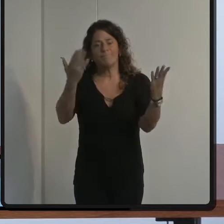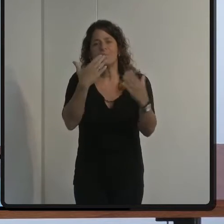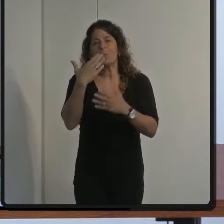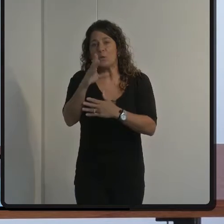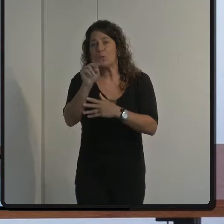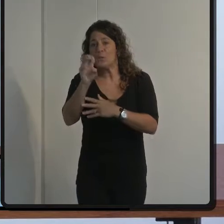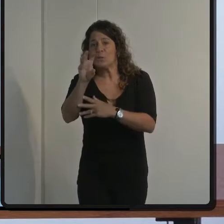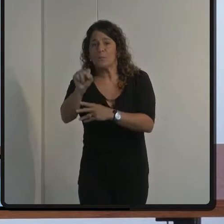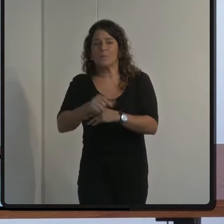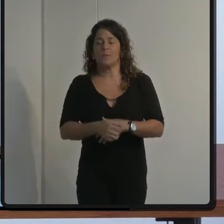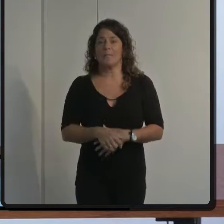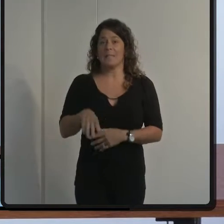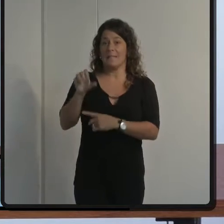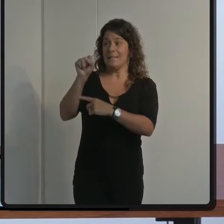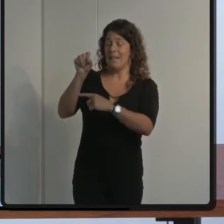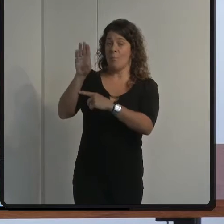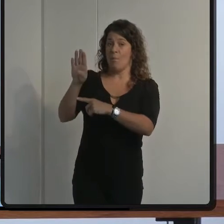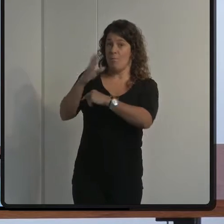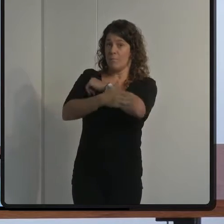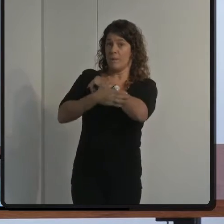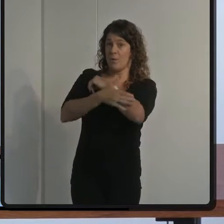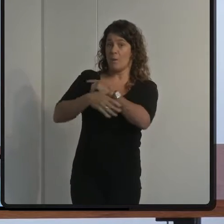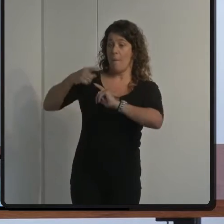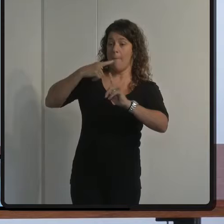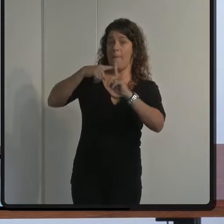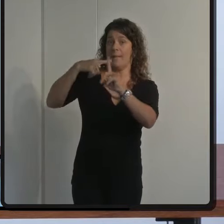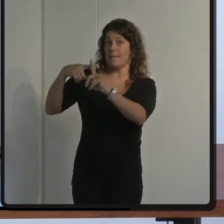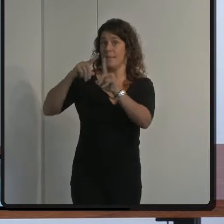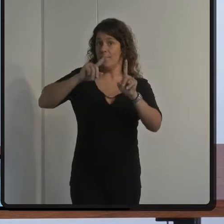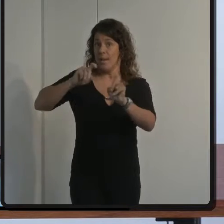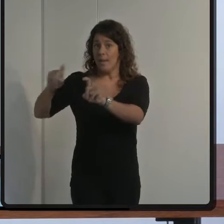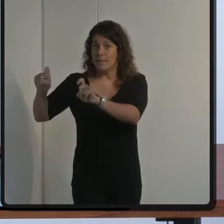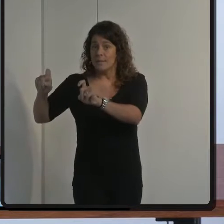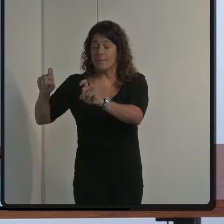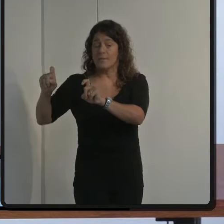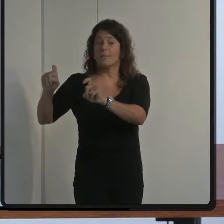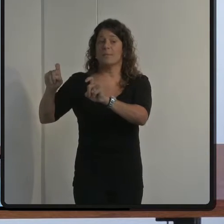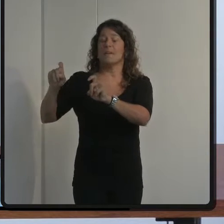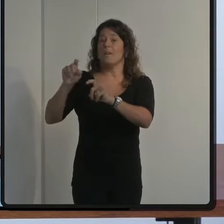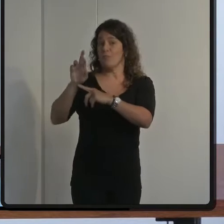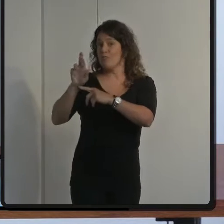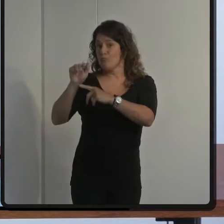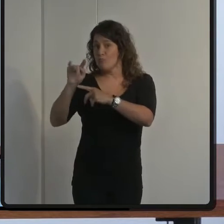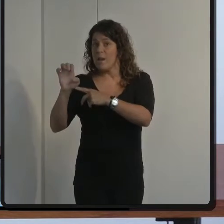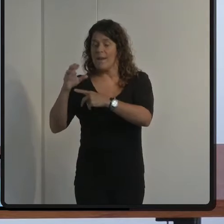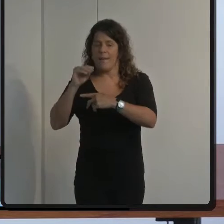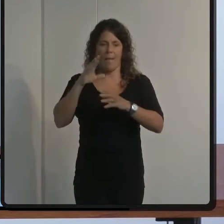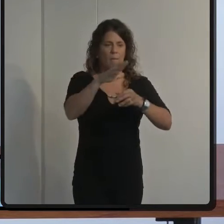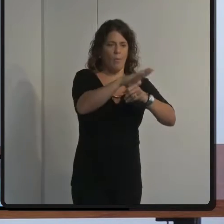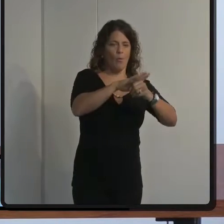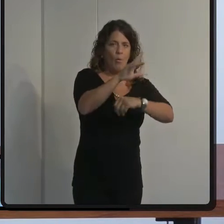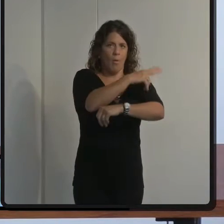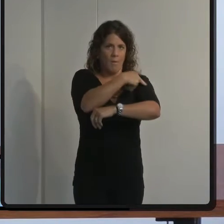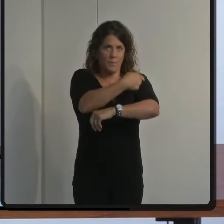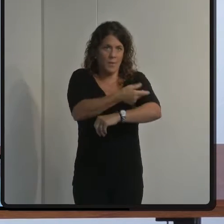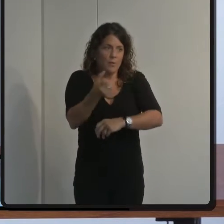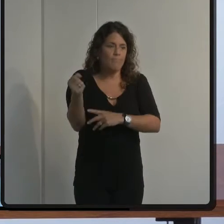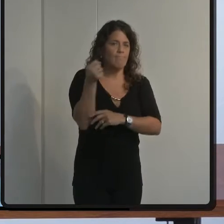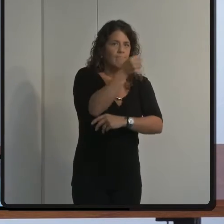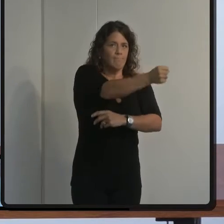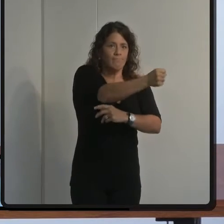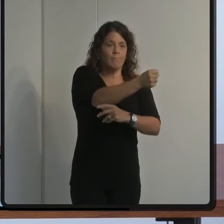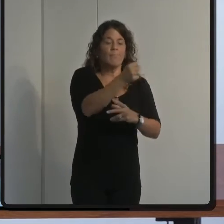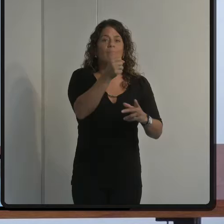Santa Barbara County's new positive COVID-19 cases, the testing positivity rate, and local hospitalizations have